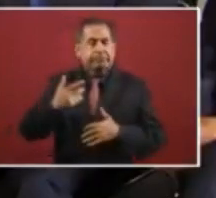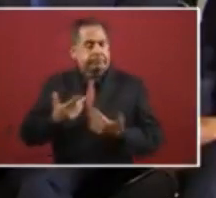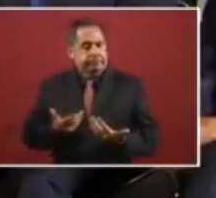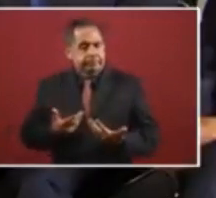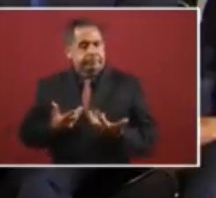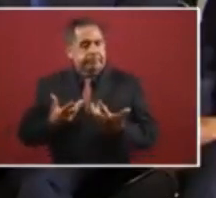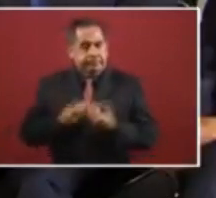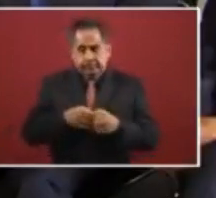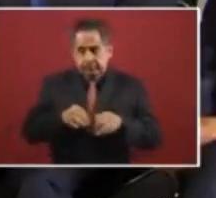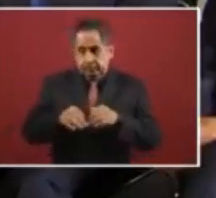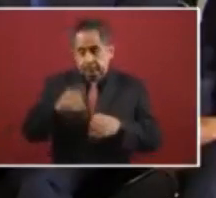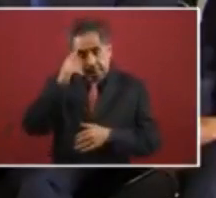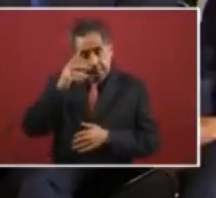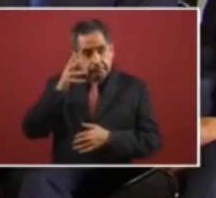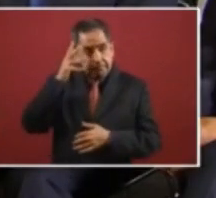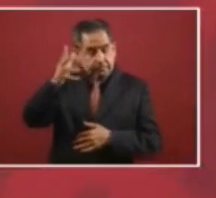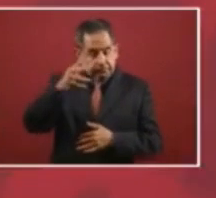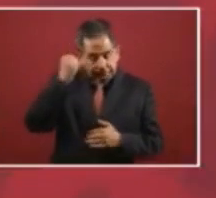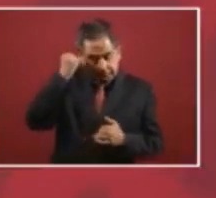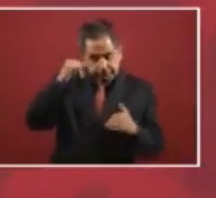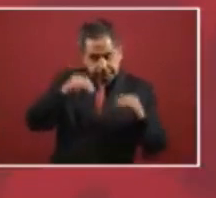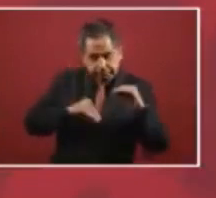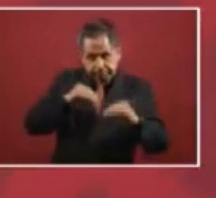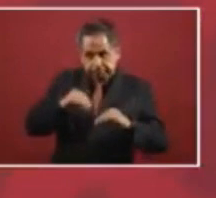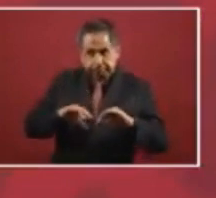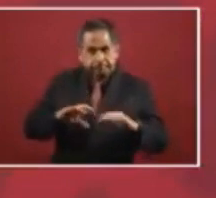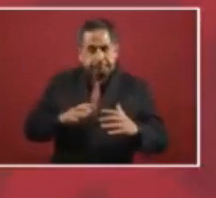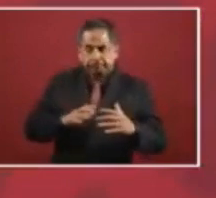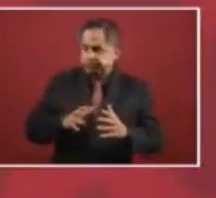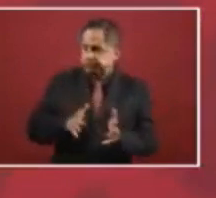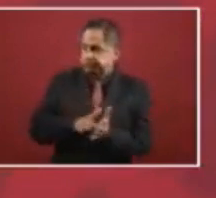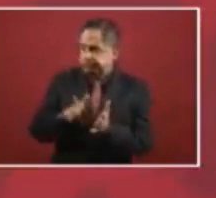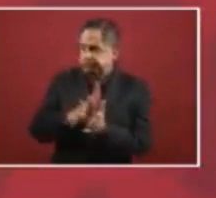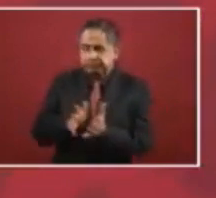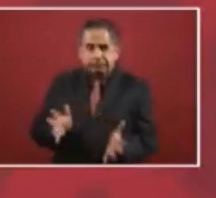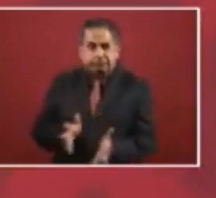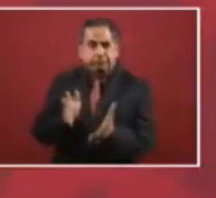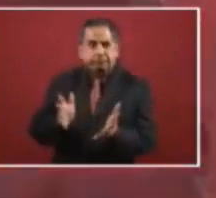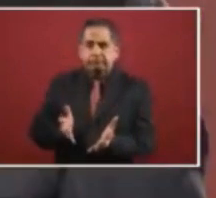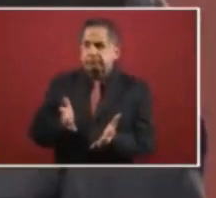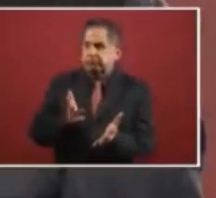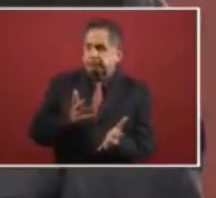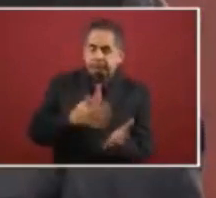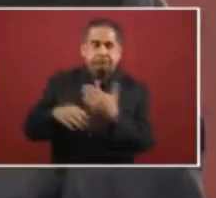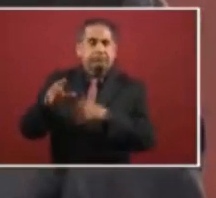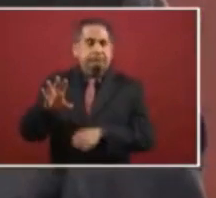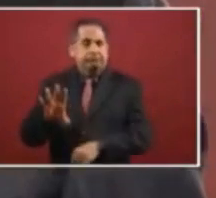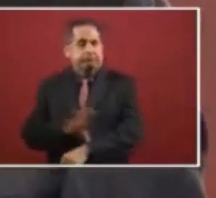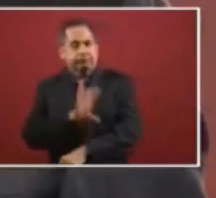sector in order to develop the energy sector,